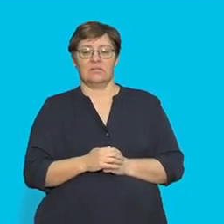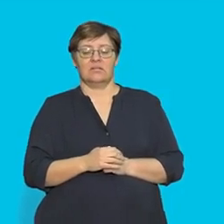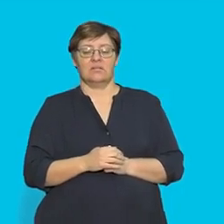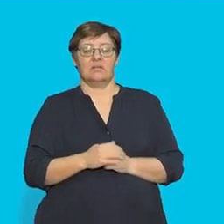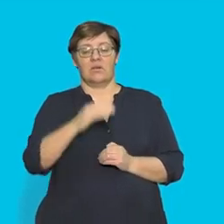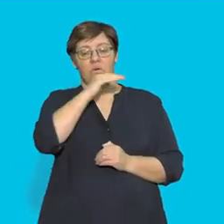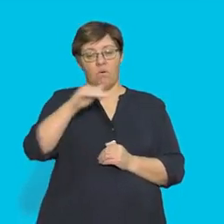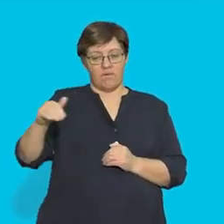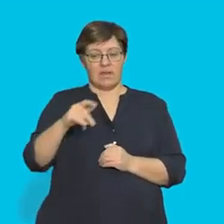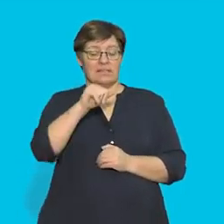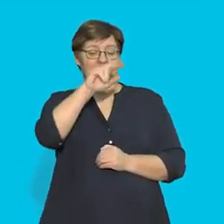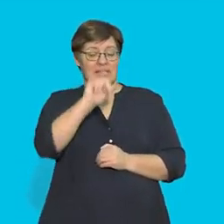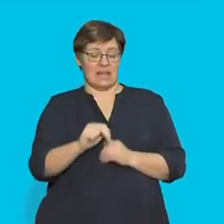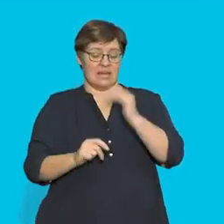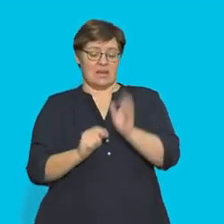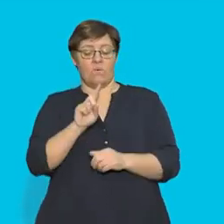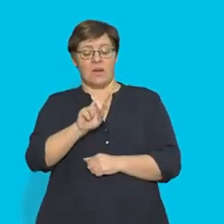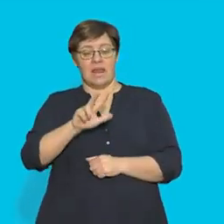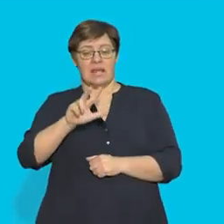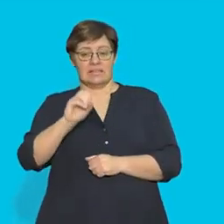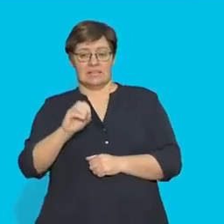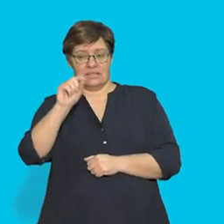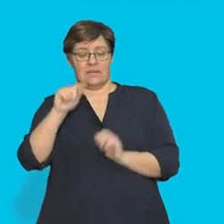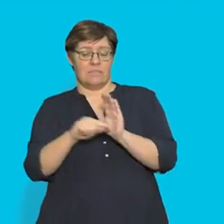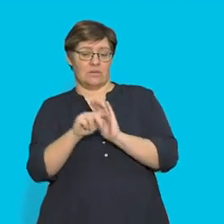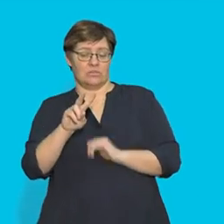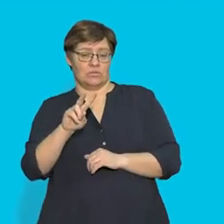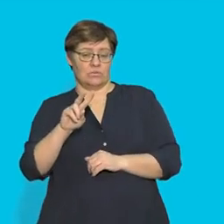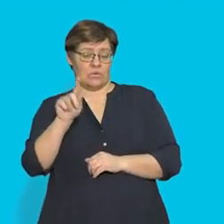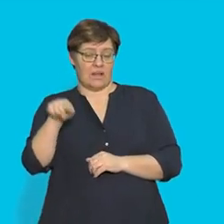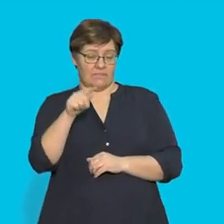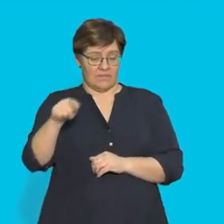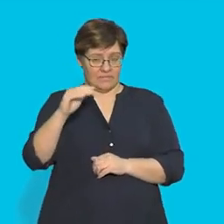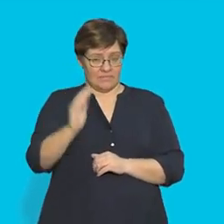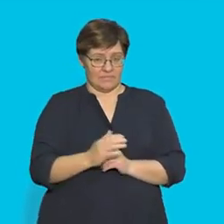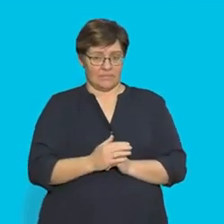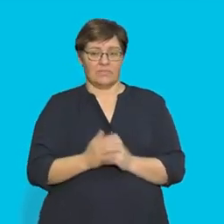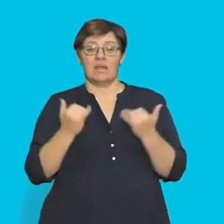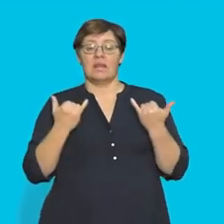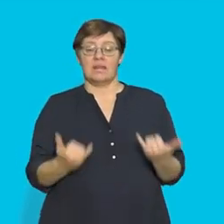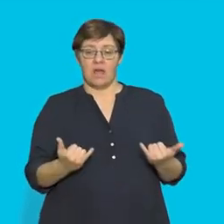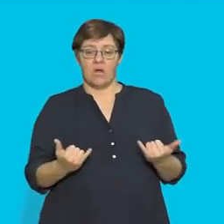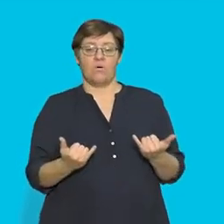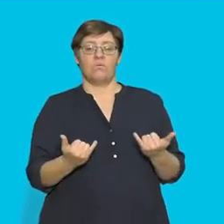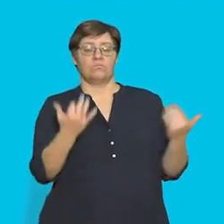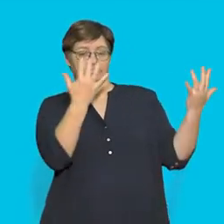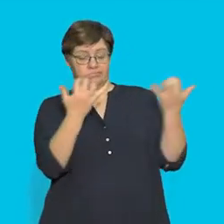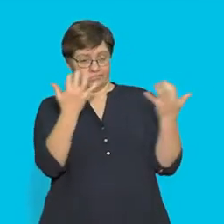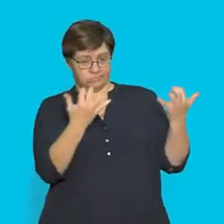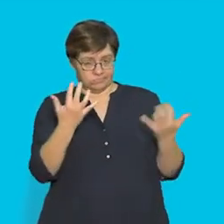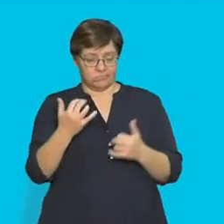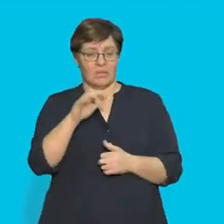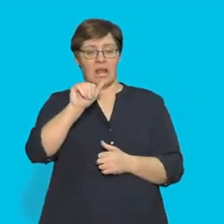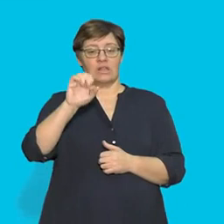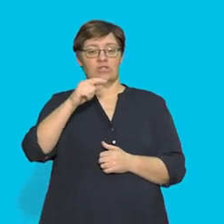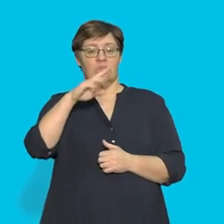the side K. So it was K over the side of the sine of 180 minus 2 alpha. Okay, now we need to do a bit of